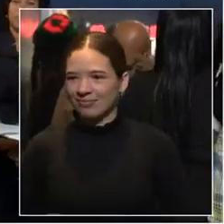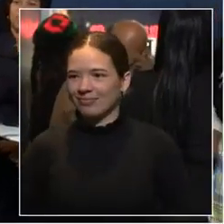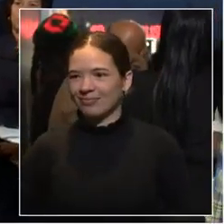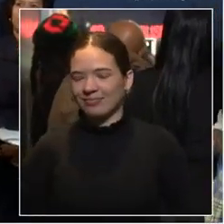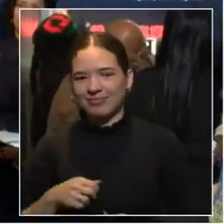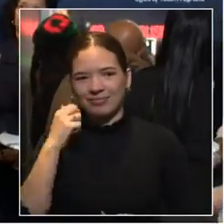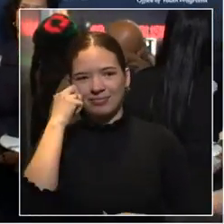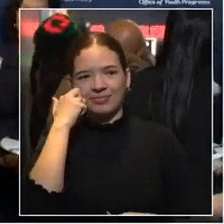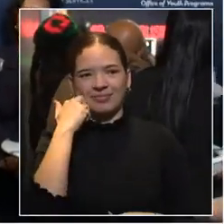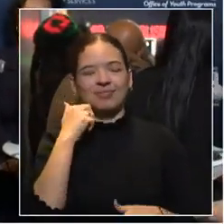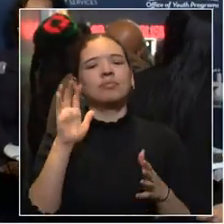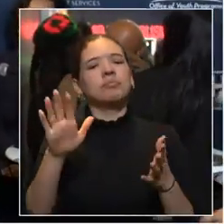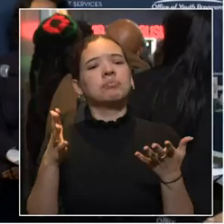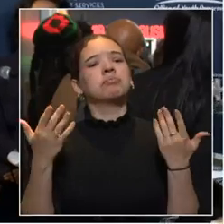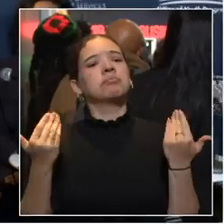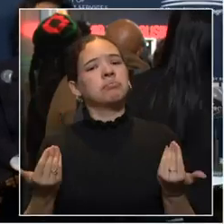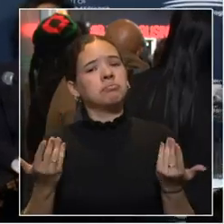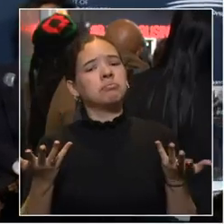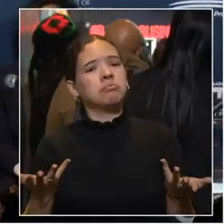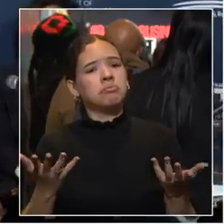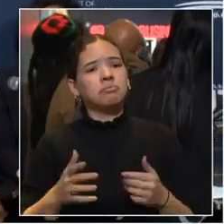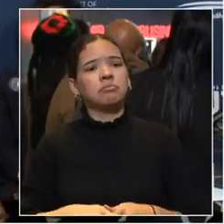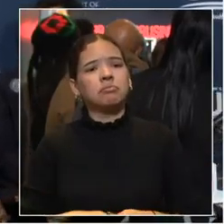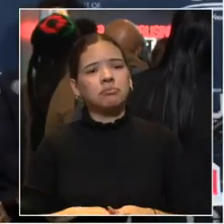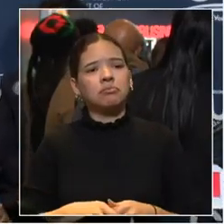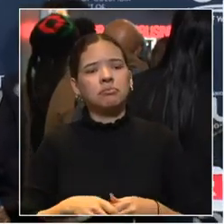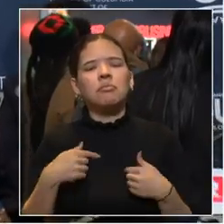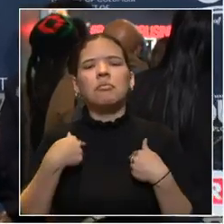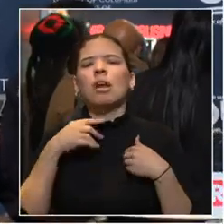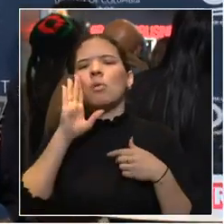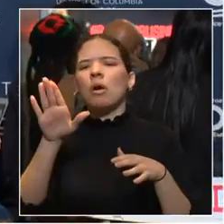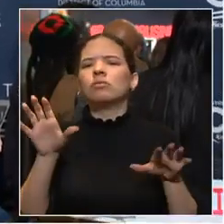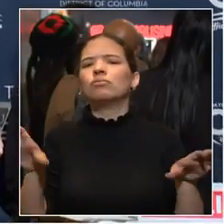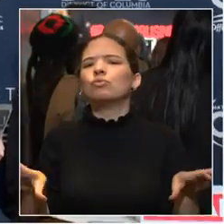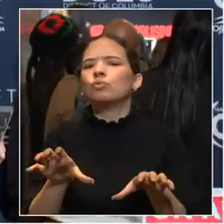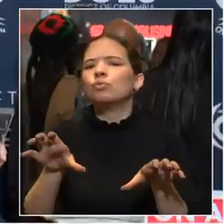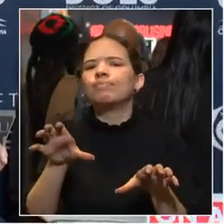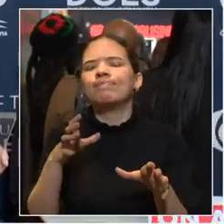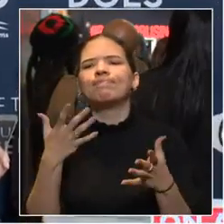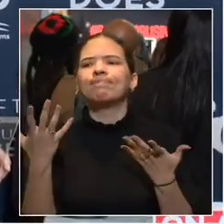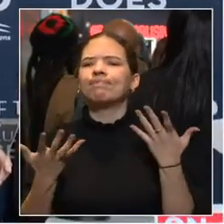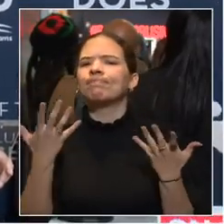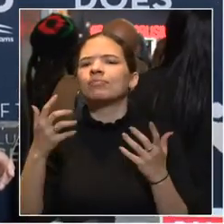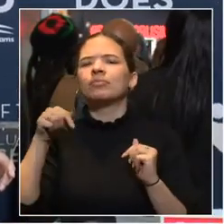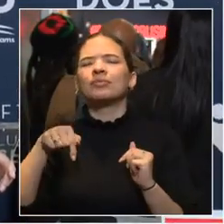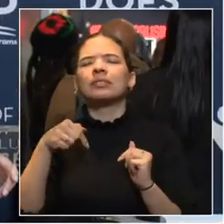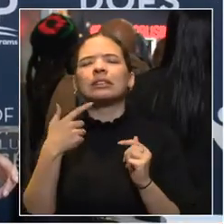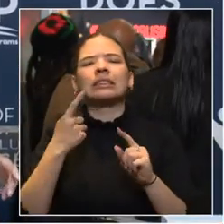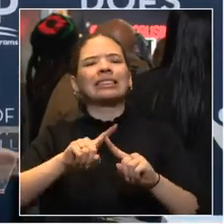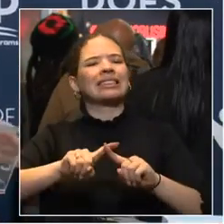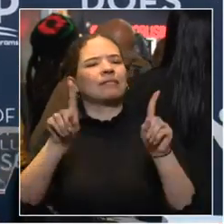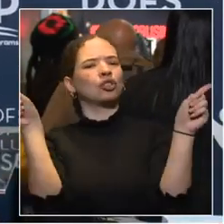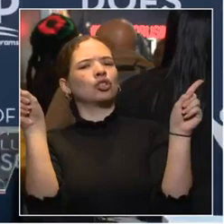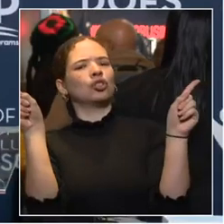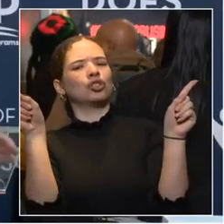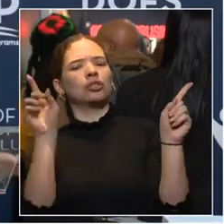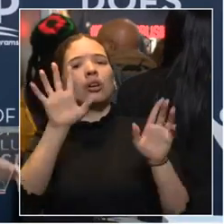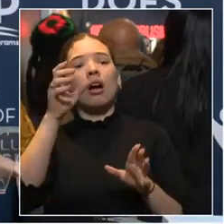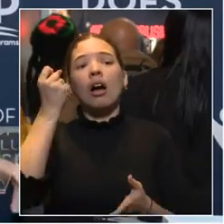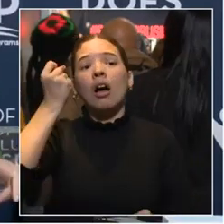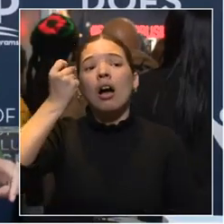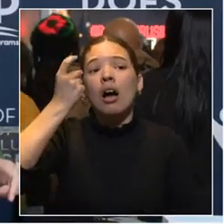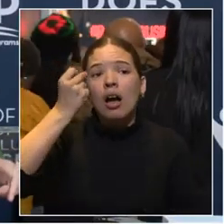All right, so today we're going to do things a little different. In years past, we have had a